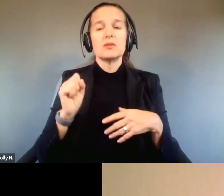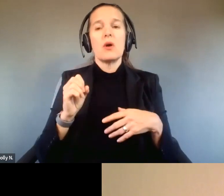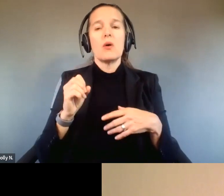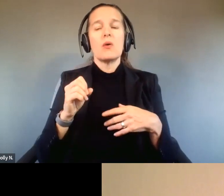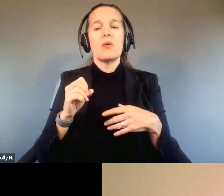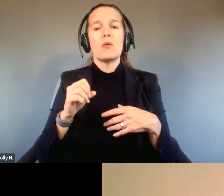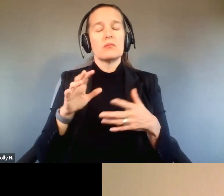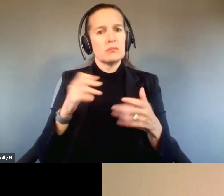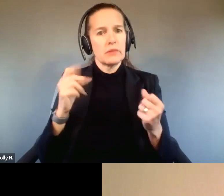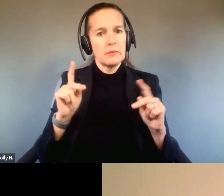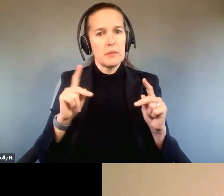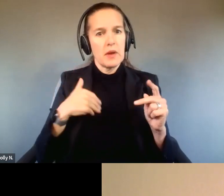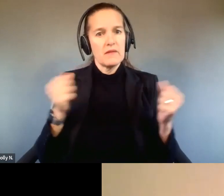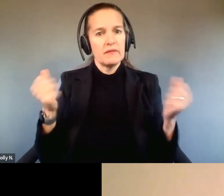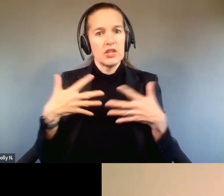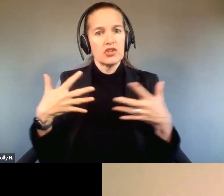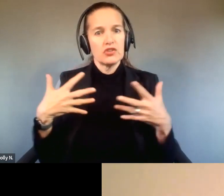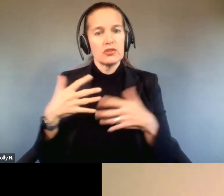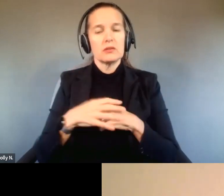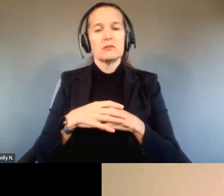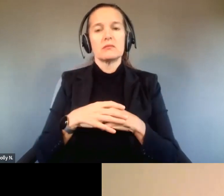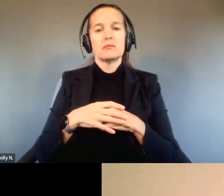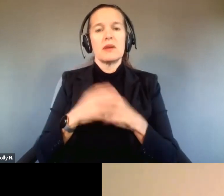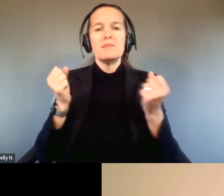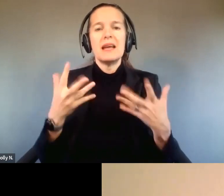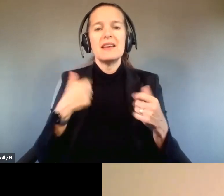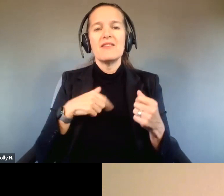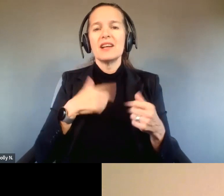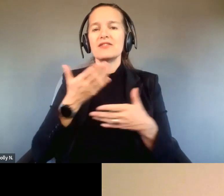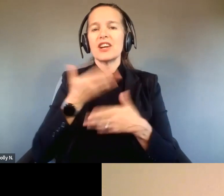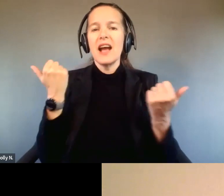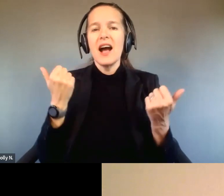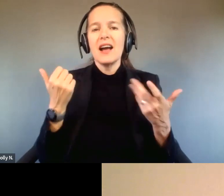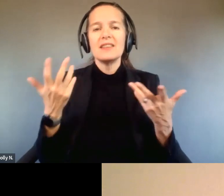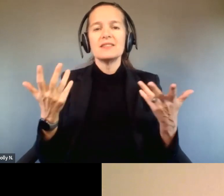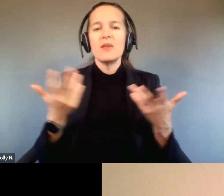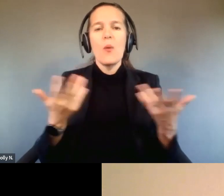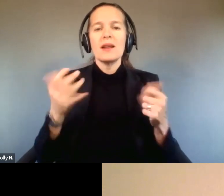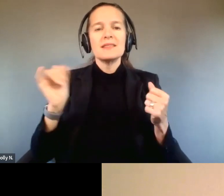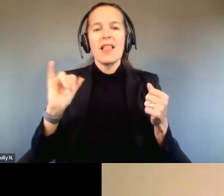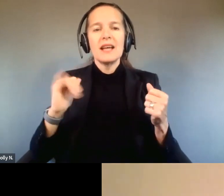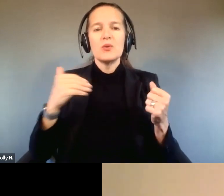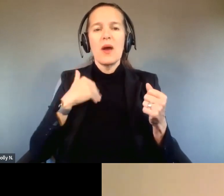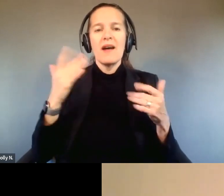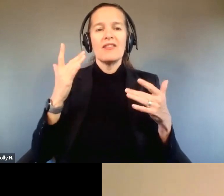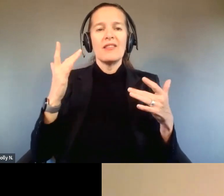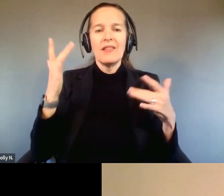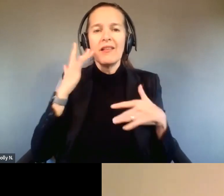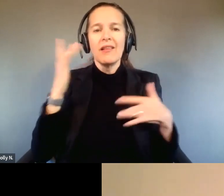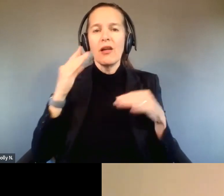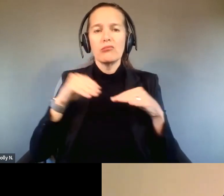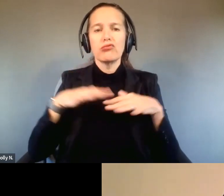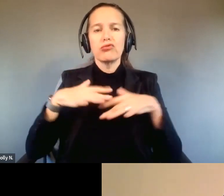of fear. I think all of us have kind of forgotten what it's like to have all these viral illnesses during the winter